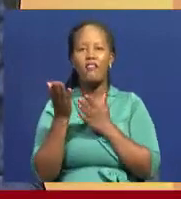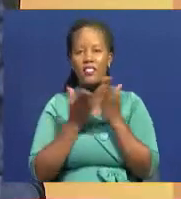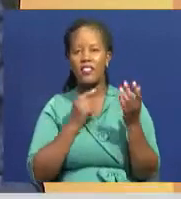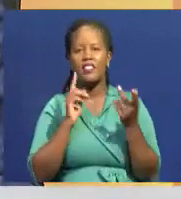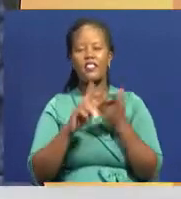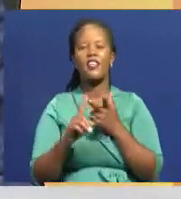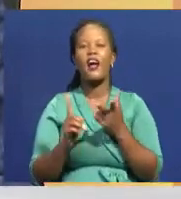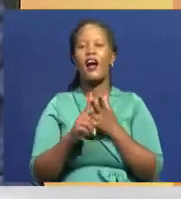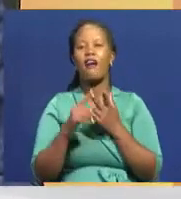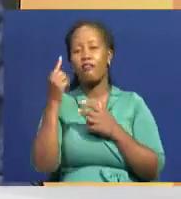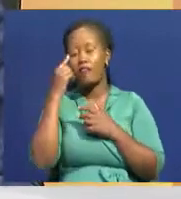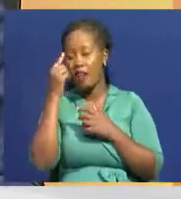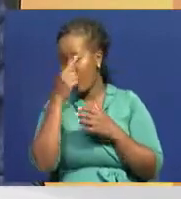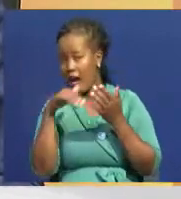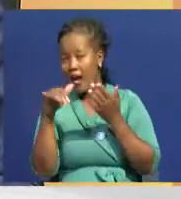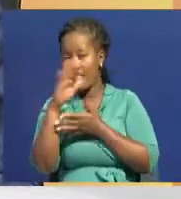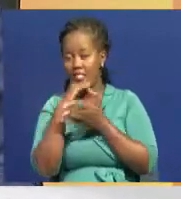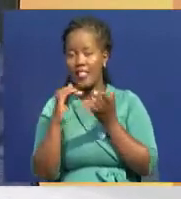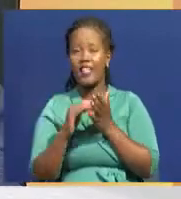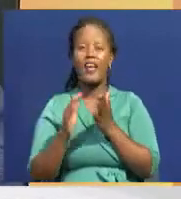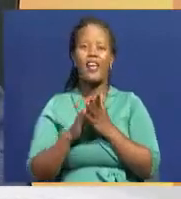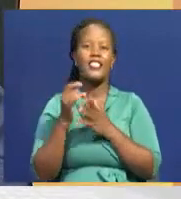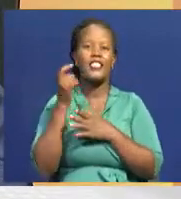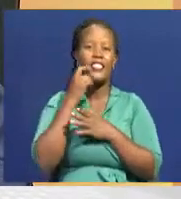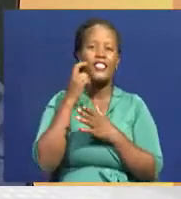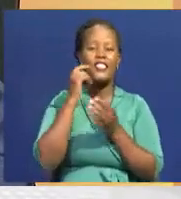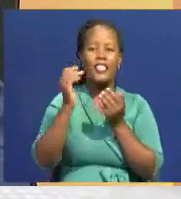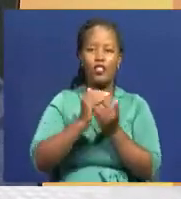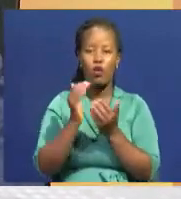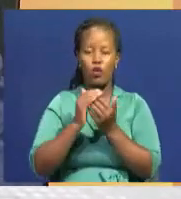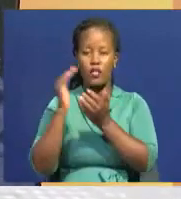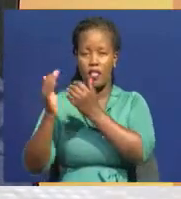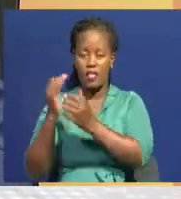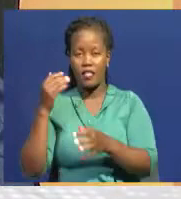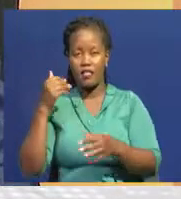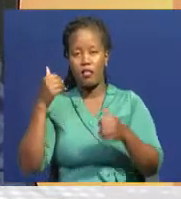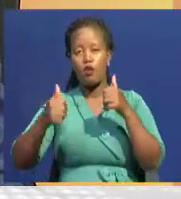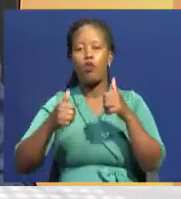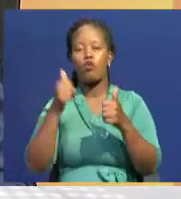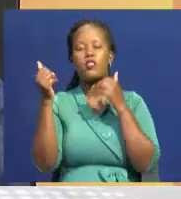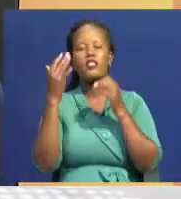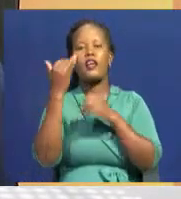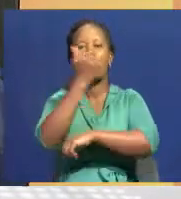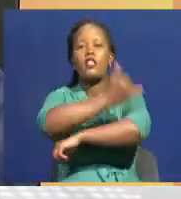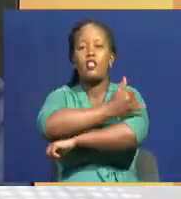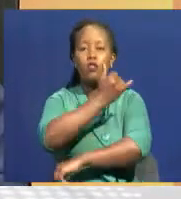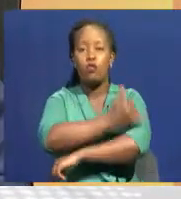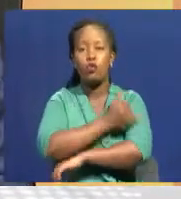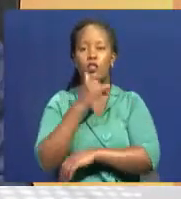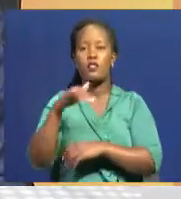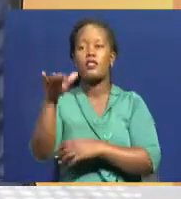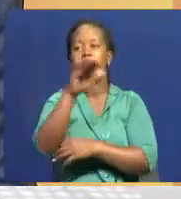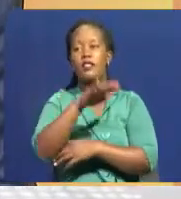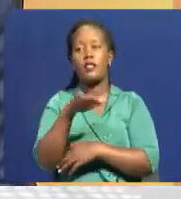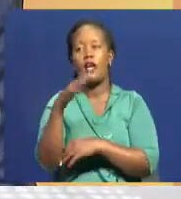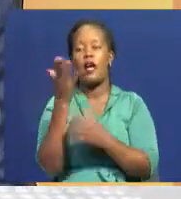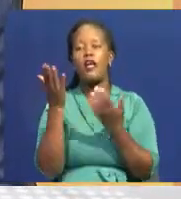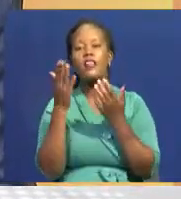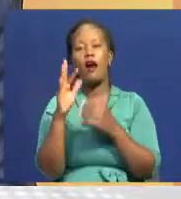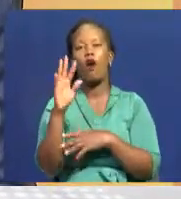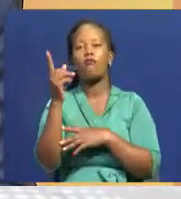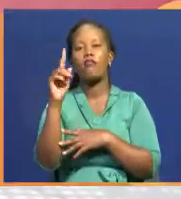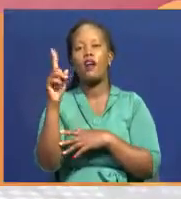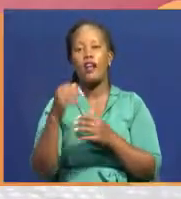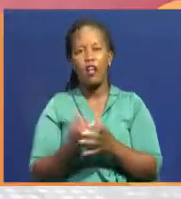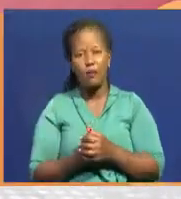of the eye center and the dental care, which is a premier medical institution that is situated along Valley Road. All right,